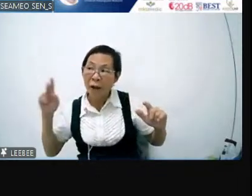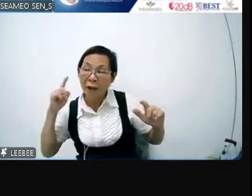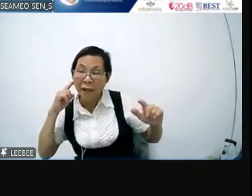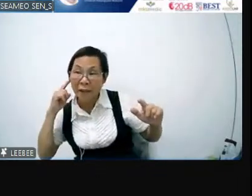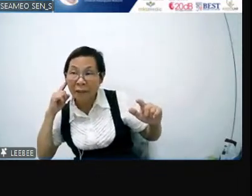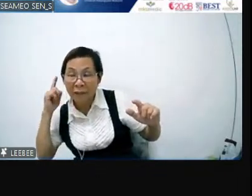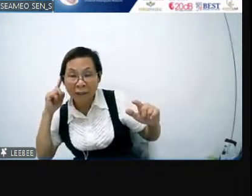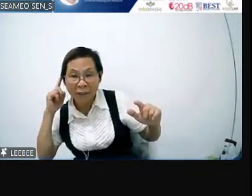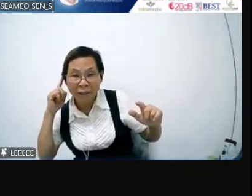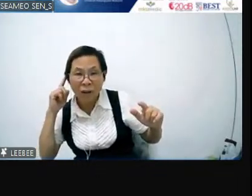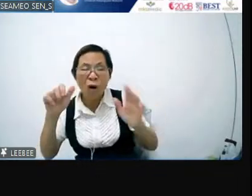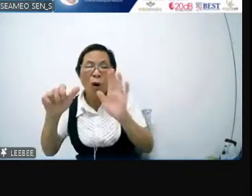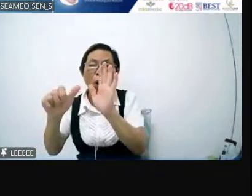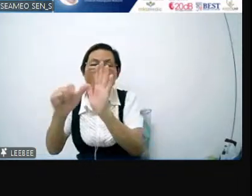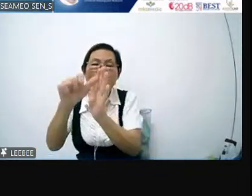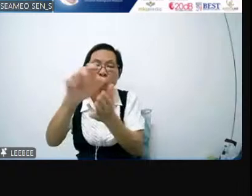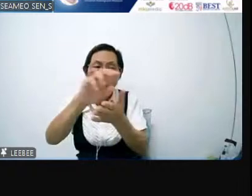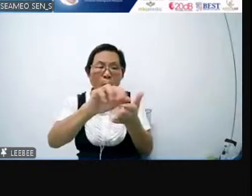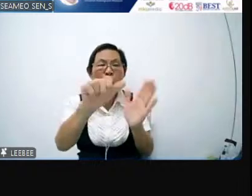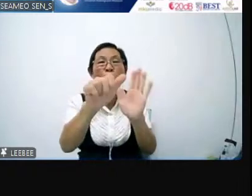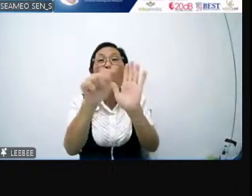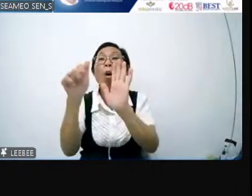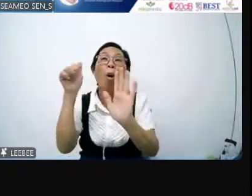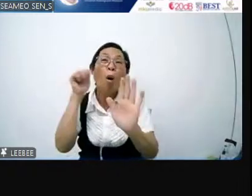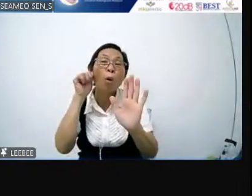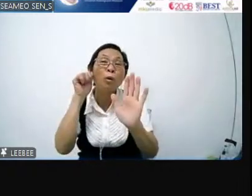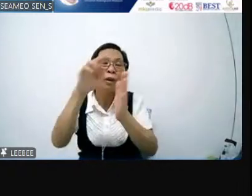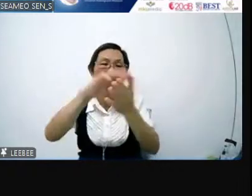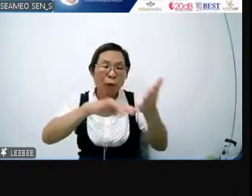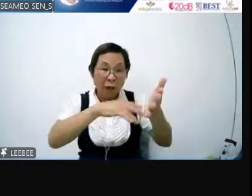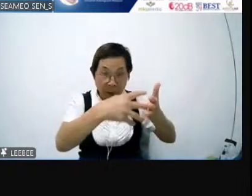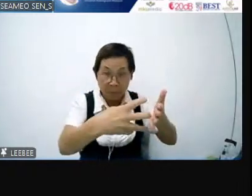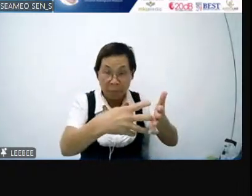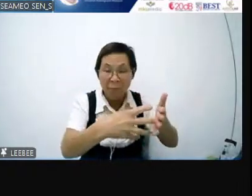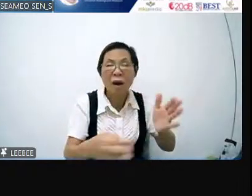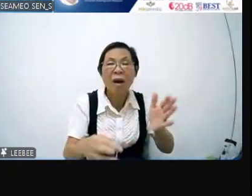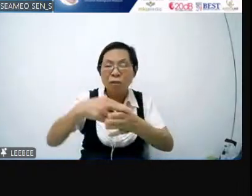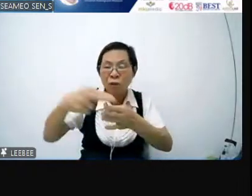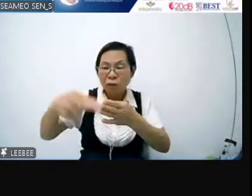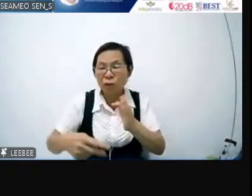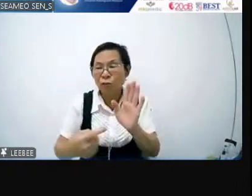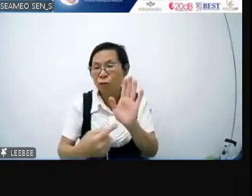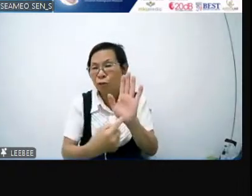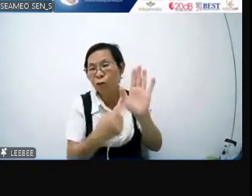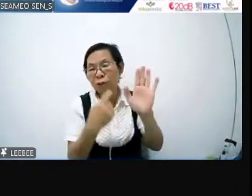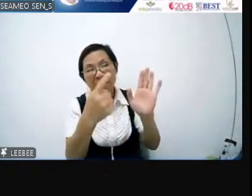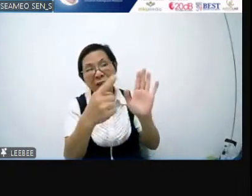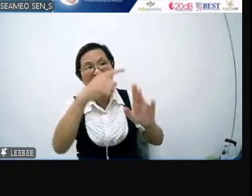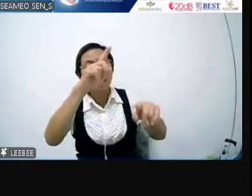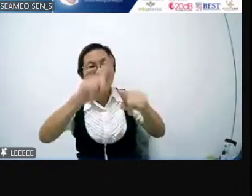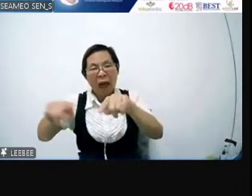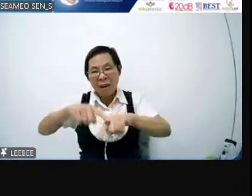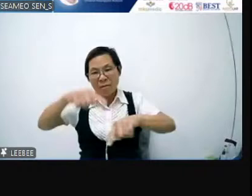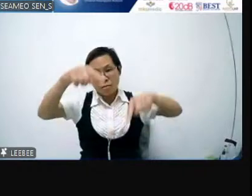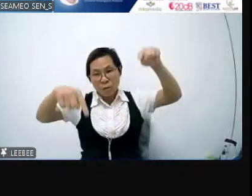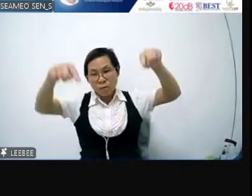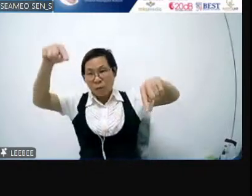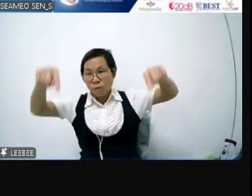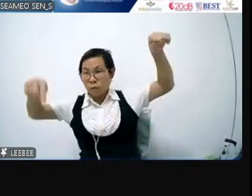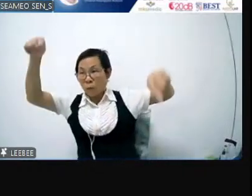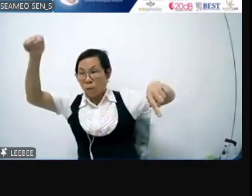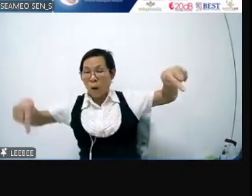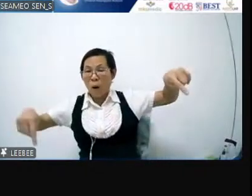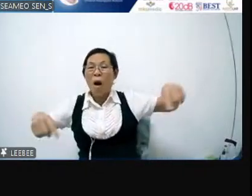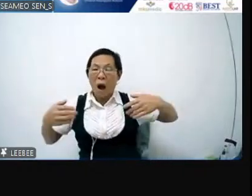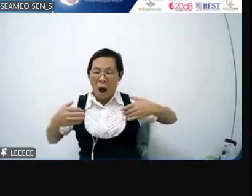call audiogram. The results we plot on the audiogram, where you can see different frequencies we plot at different places, and that means